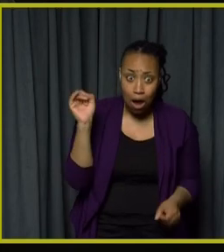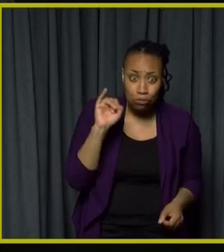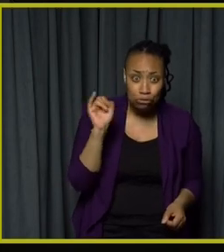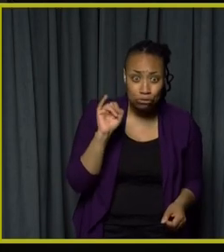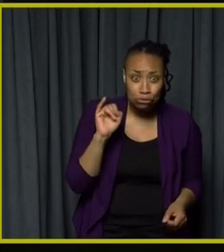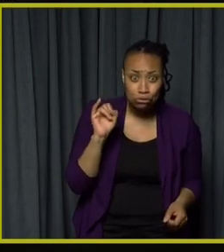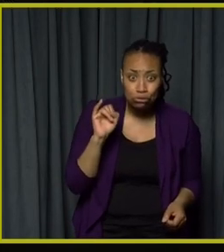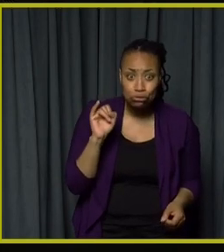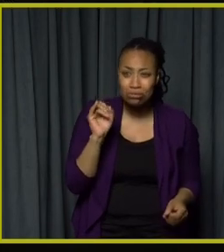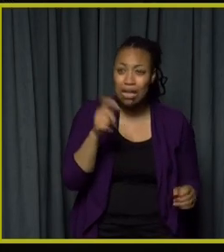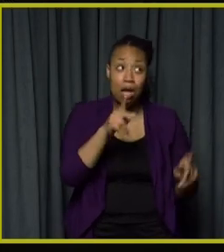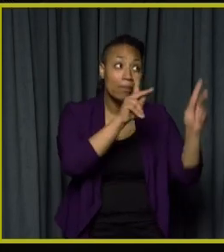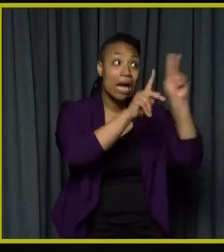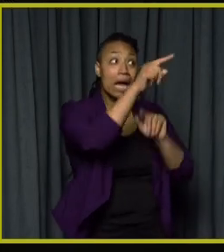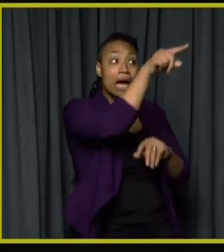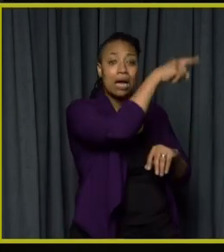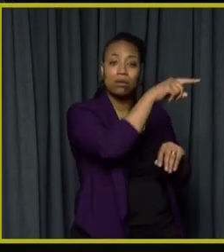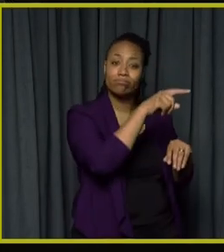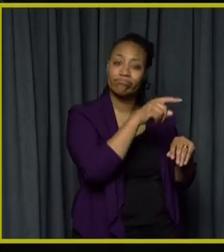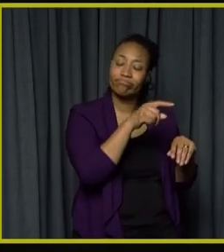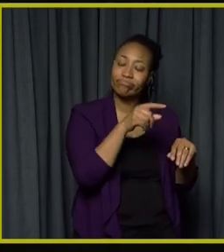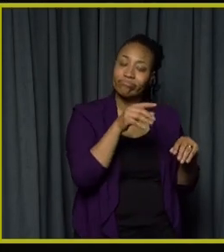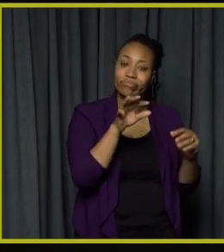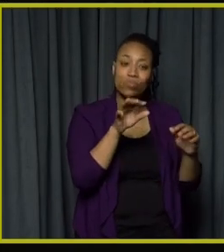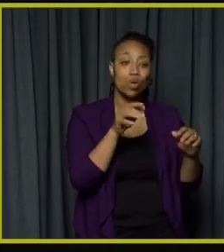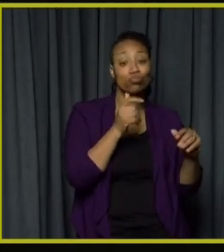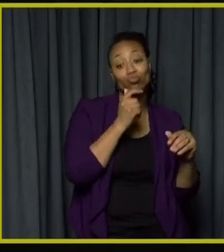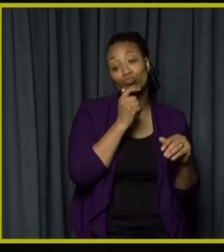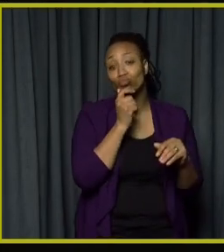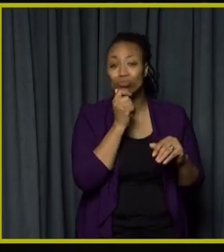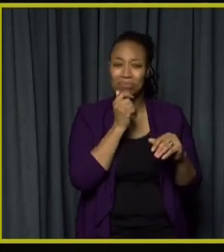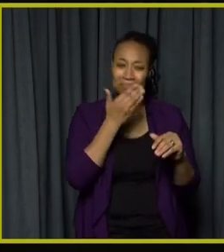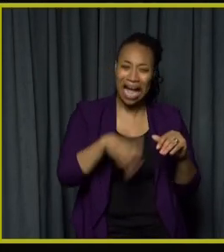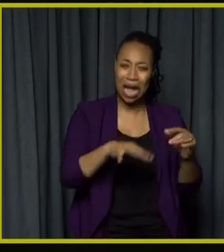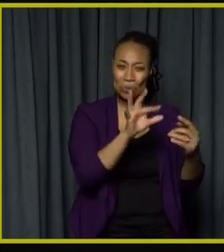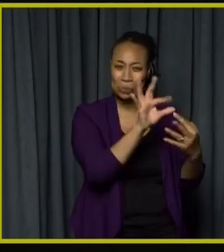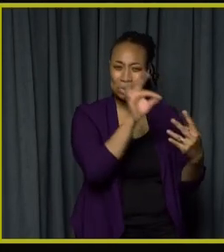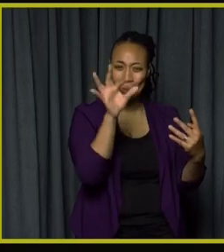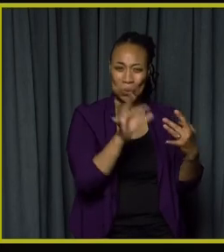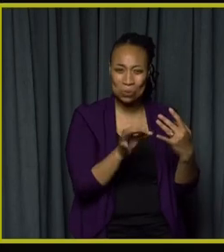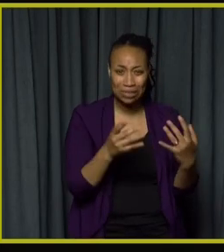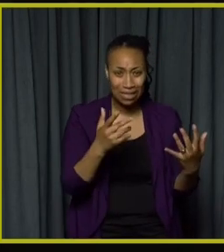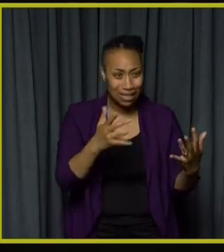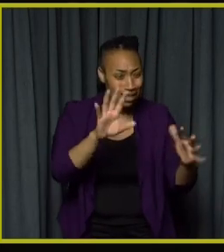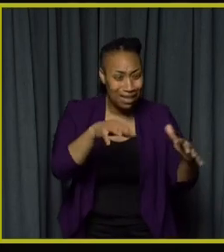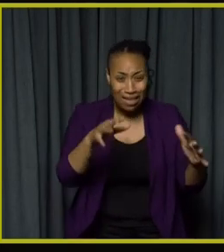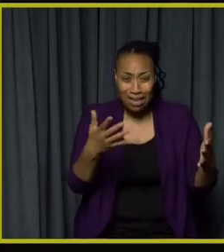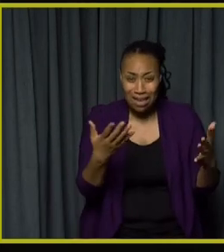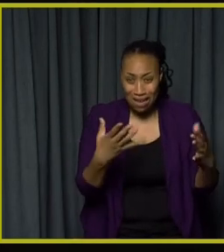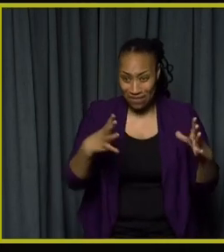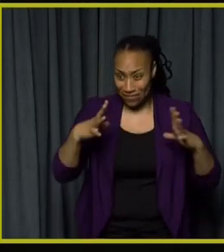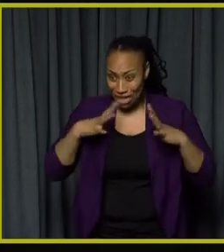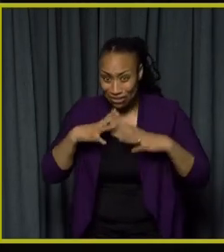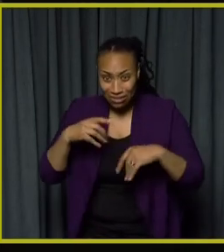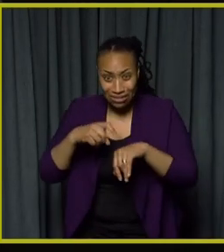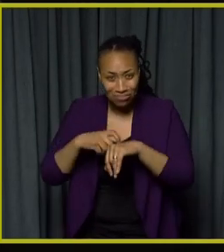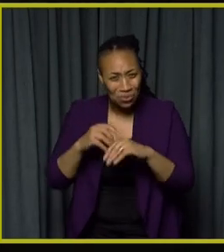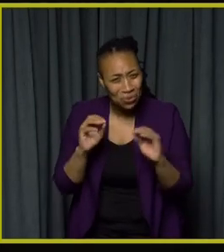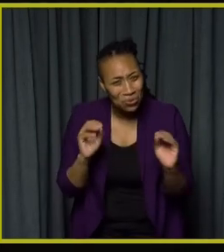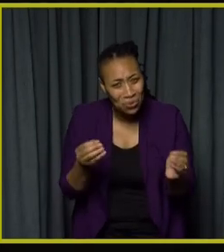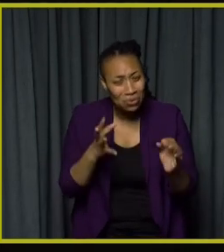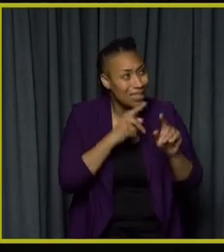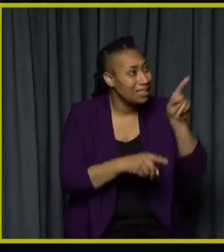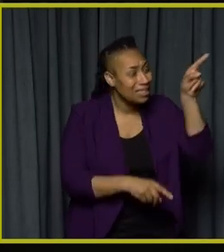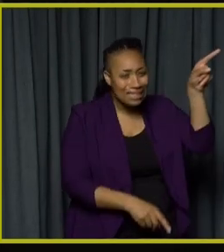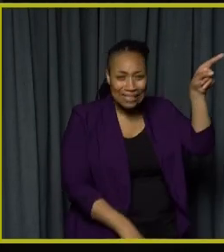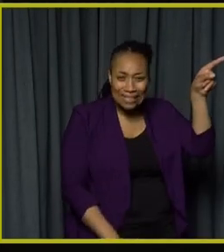without sick leave and basic and decent unemployment because of bad choices. Money going to the corporations